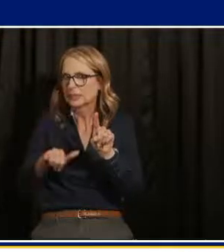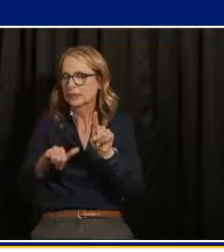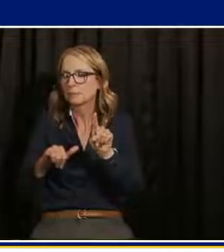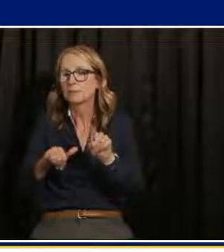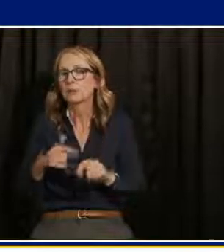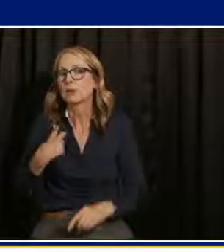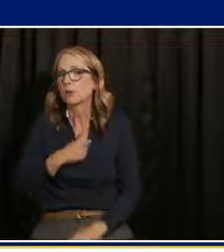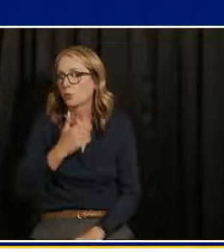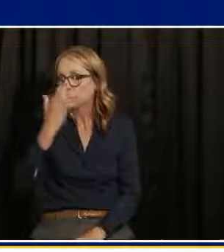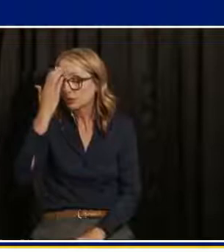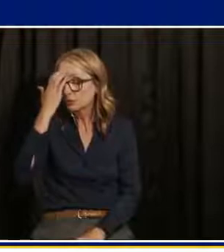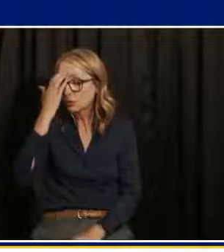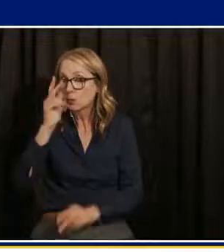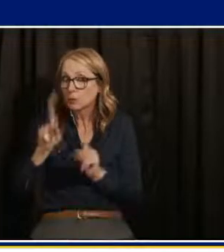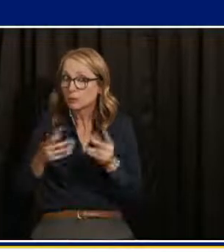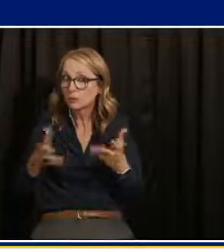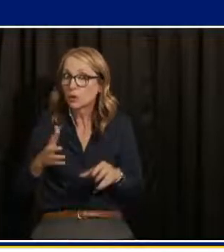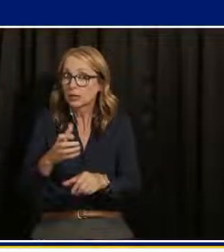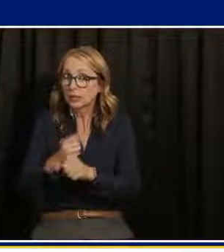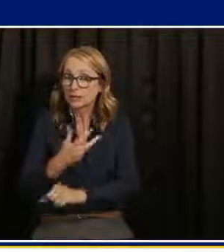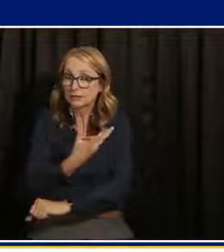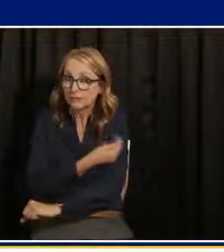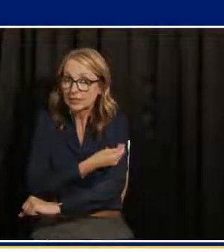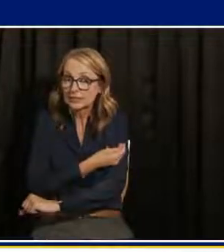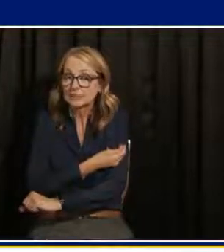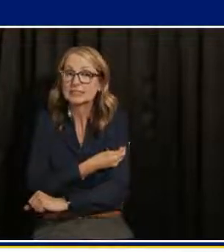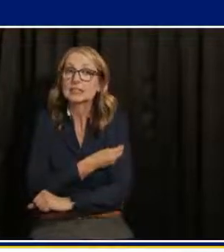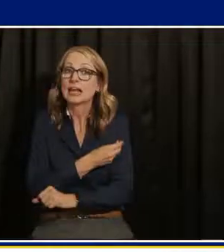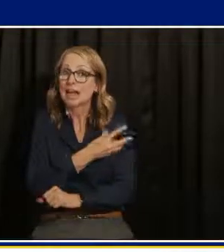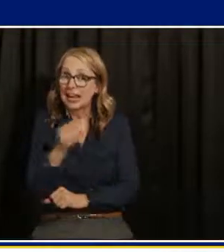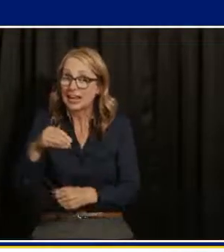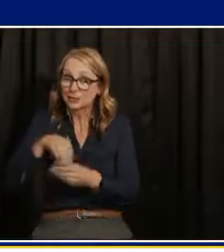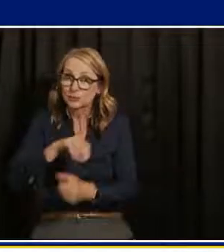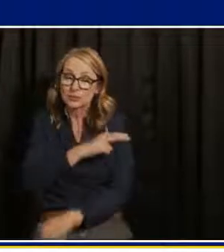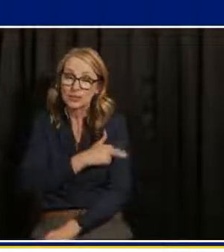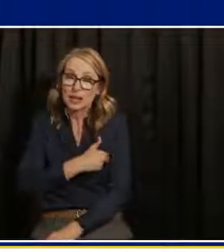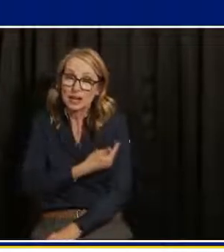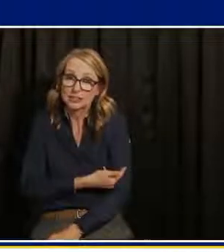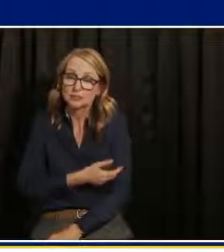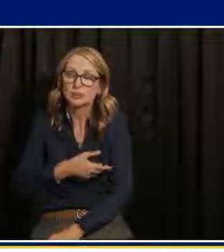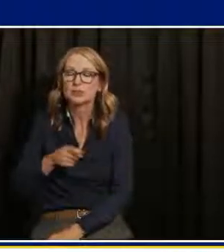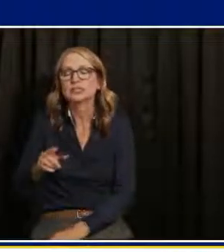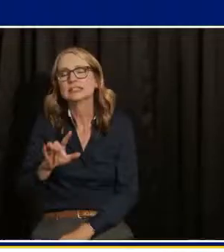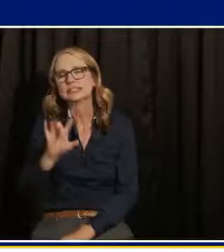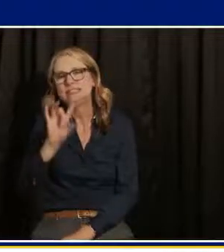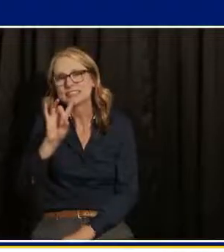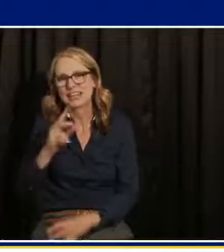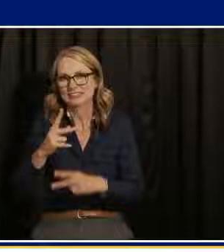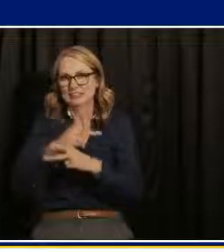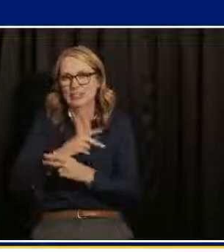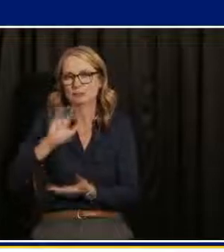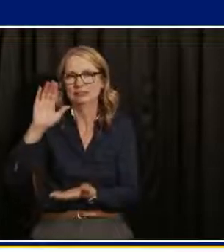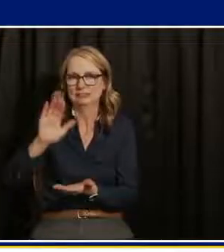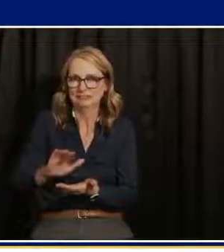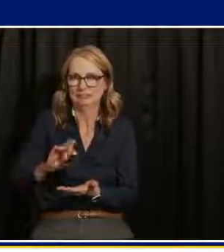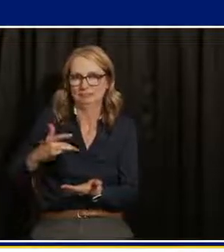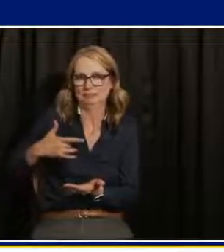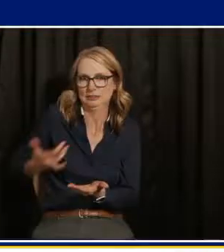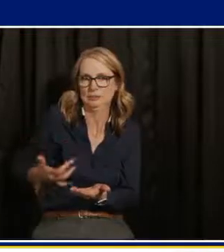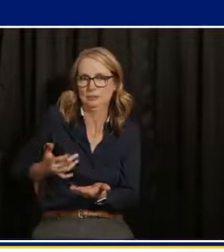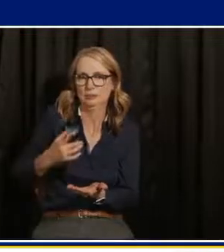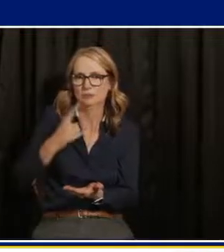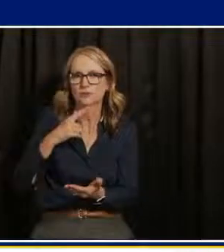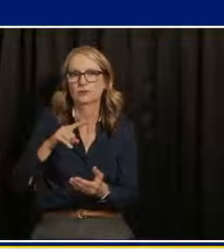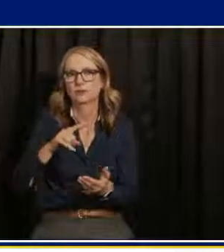vaccinated individuals in Colorado are at this time about 8 times less likely to be hospitalized due to COVID-19 than unvaccinated